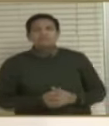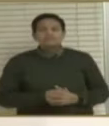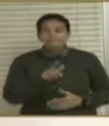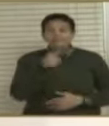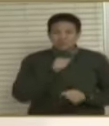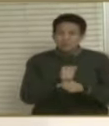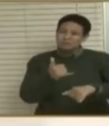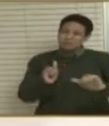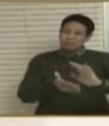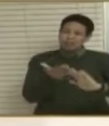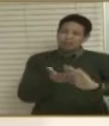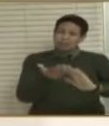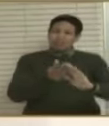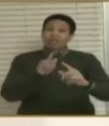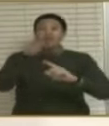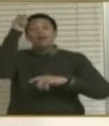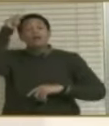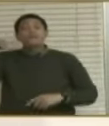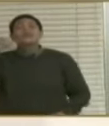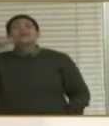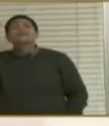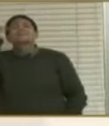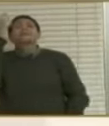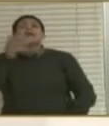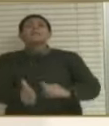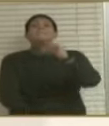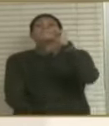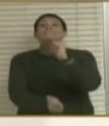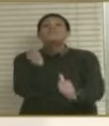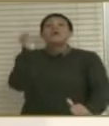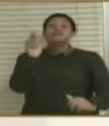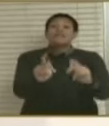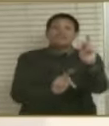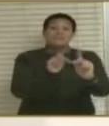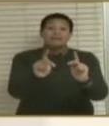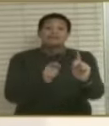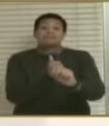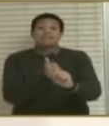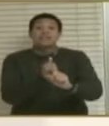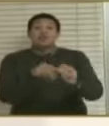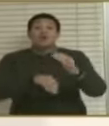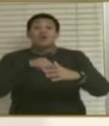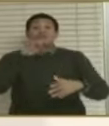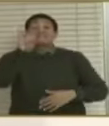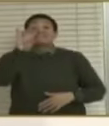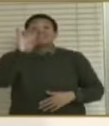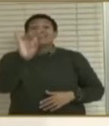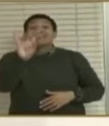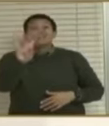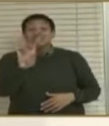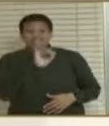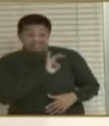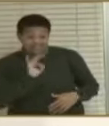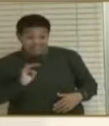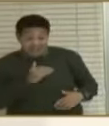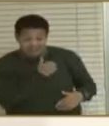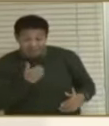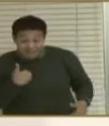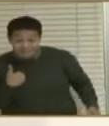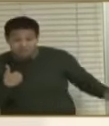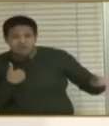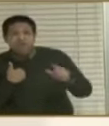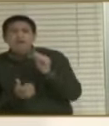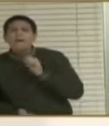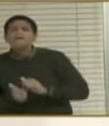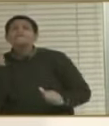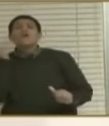then that most of the persons who of the 787 staff members have